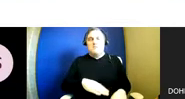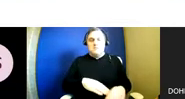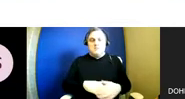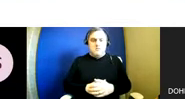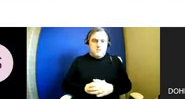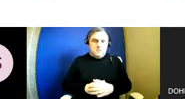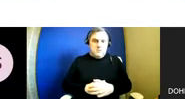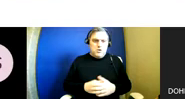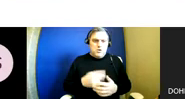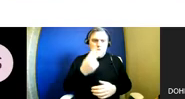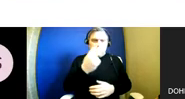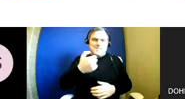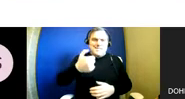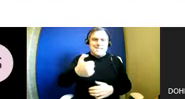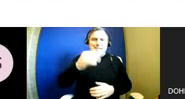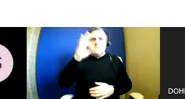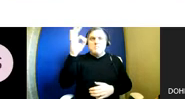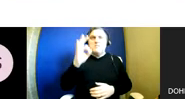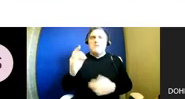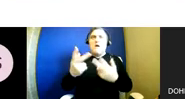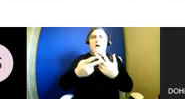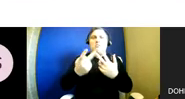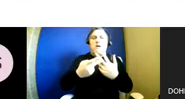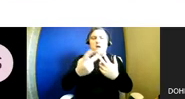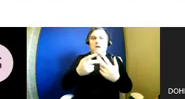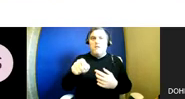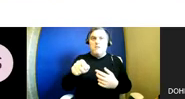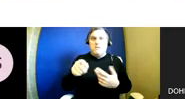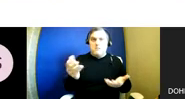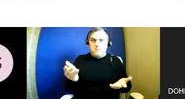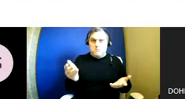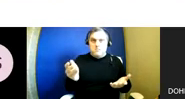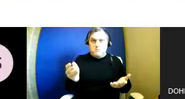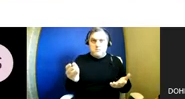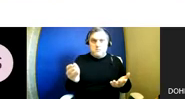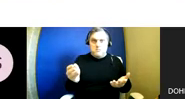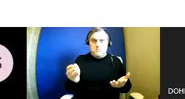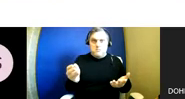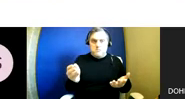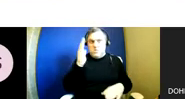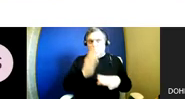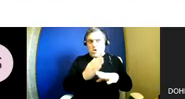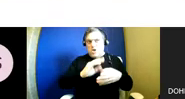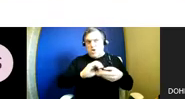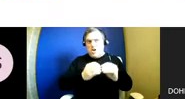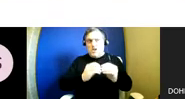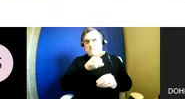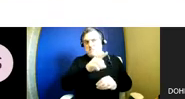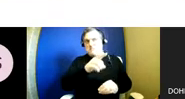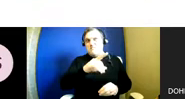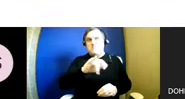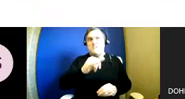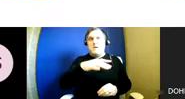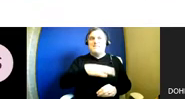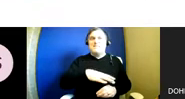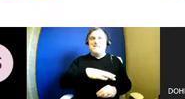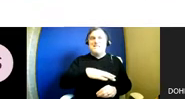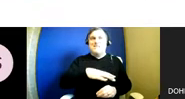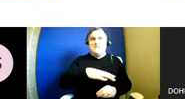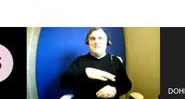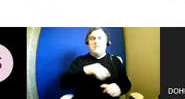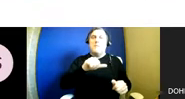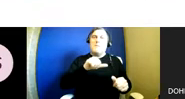The 26% at the bottom that says other, those are the people that we've worked out that probably need to be, would get